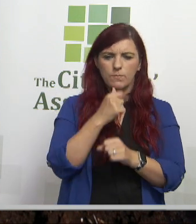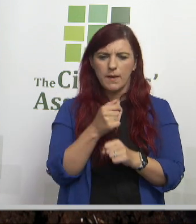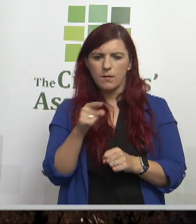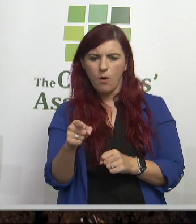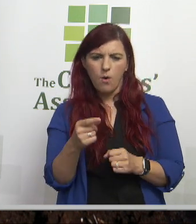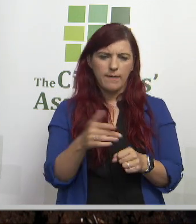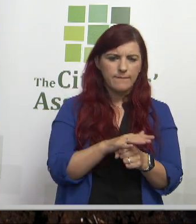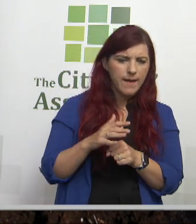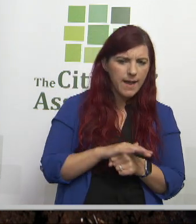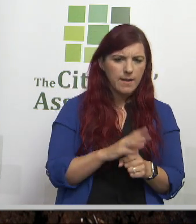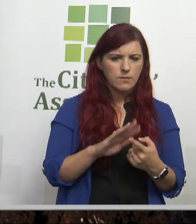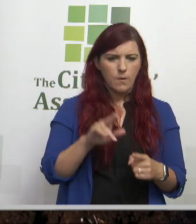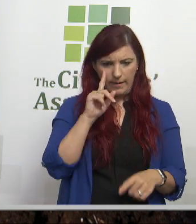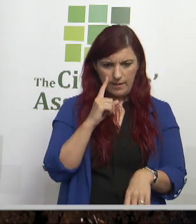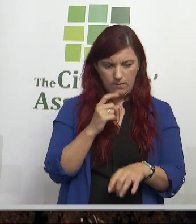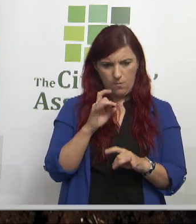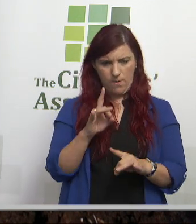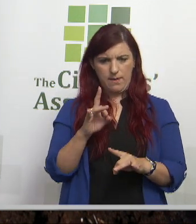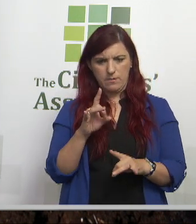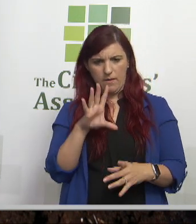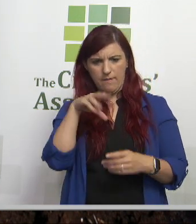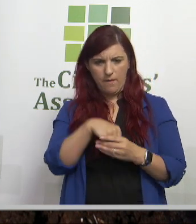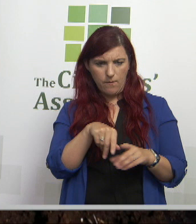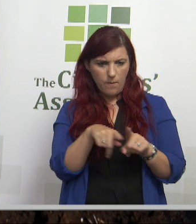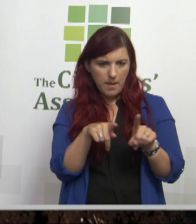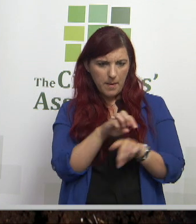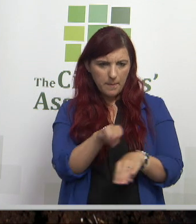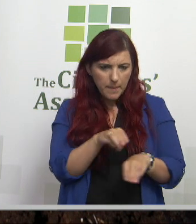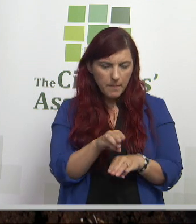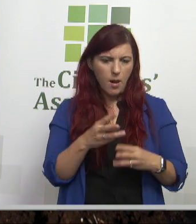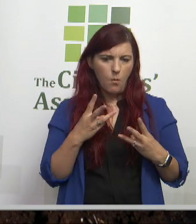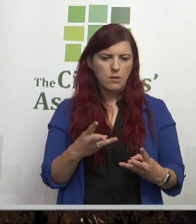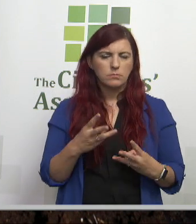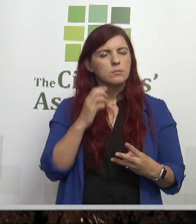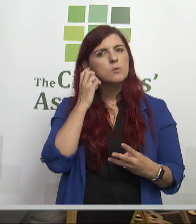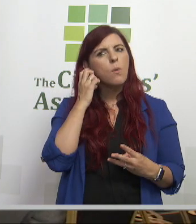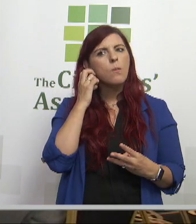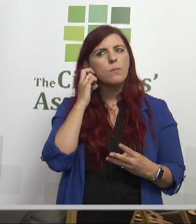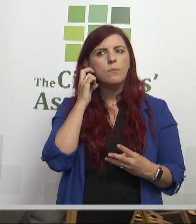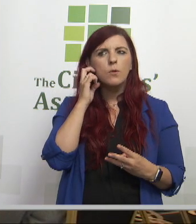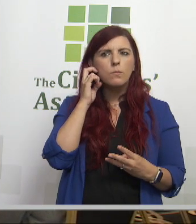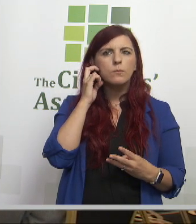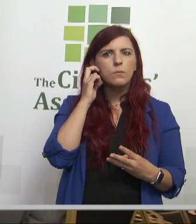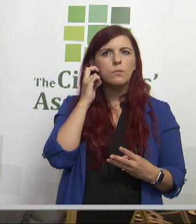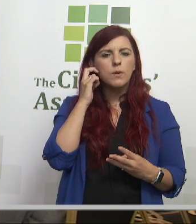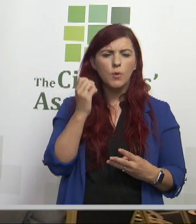infilled. You could see diggers everywhere filling in bogs, and people really didn't give a damn about them. They were just useless